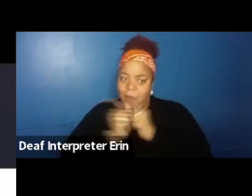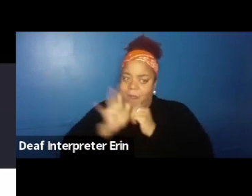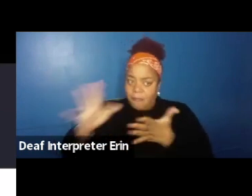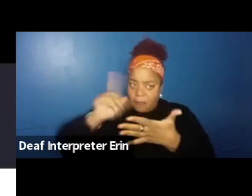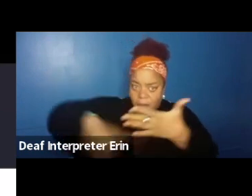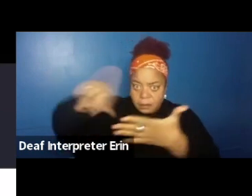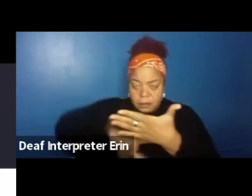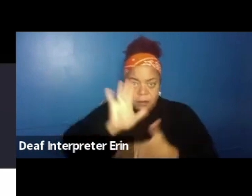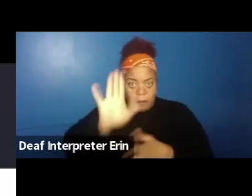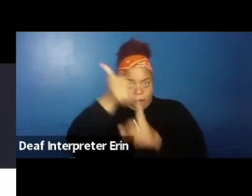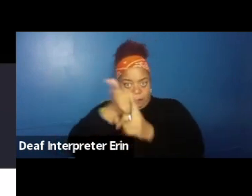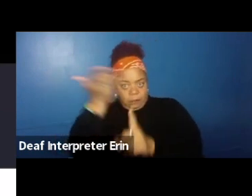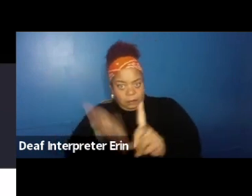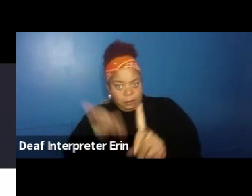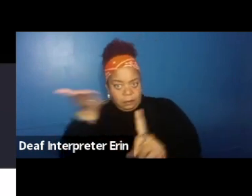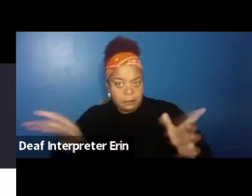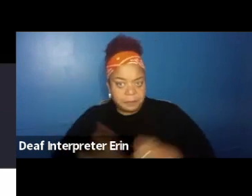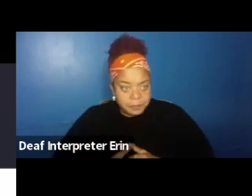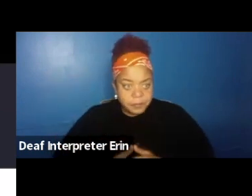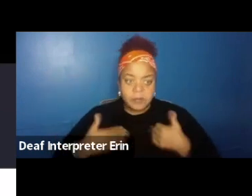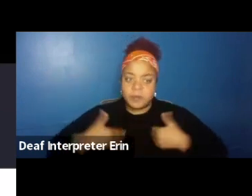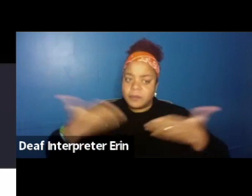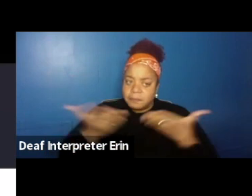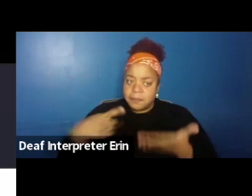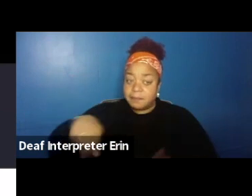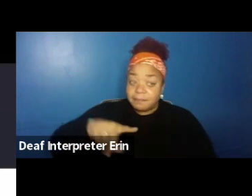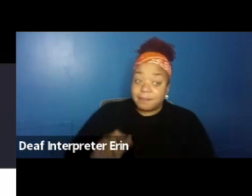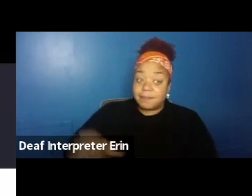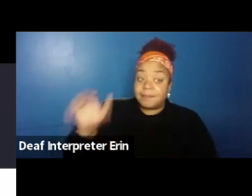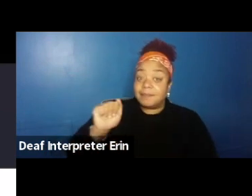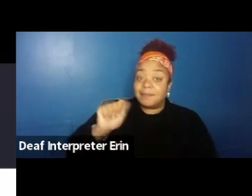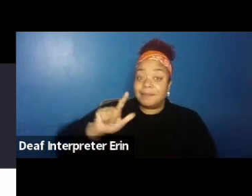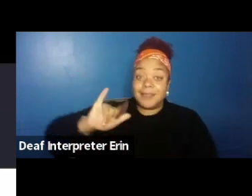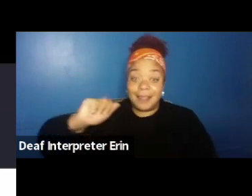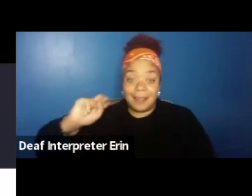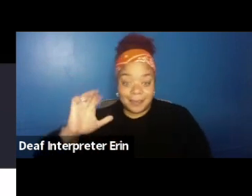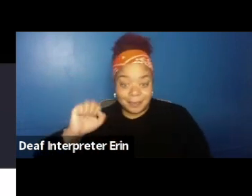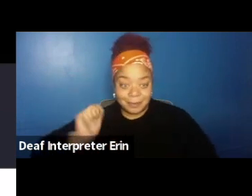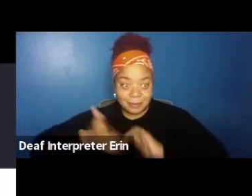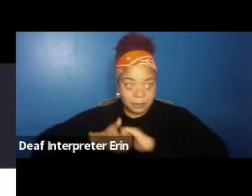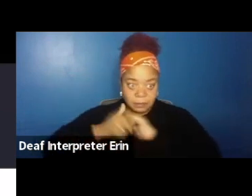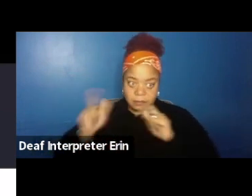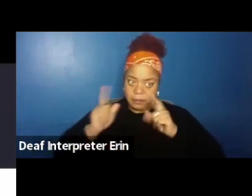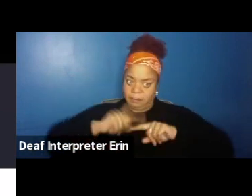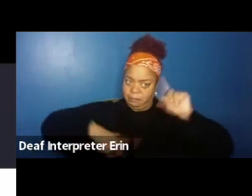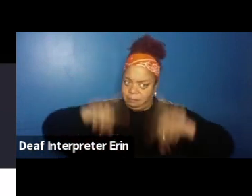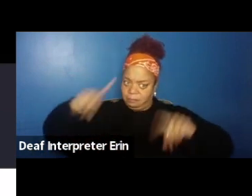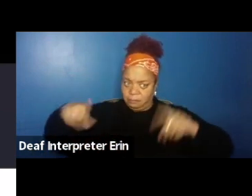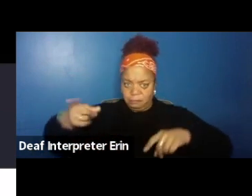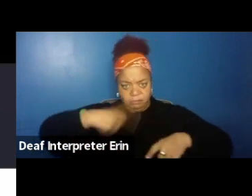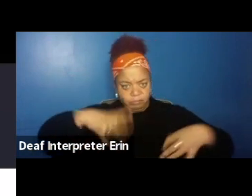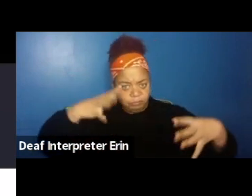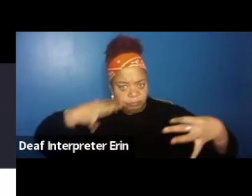We respect a wide diversity of choices and perspectives, even when we disagree. And we don't judge or invalidate each